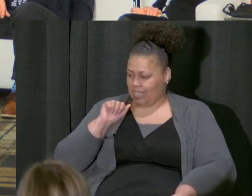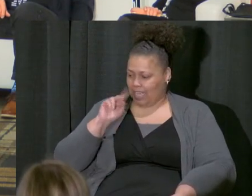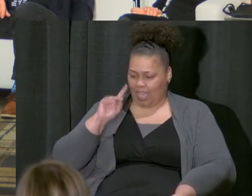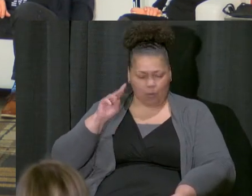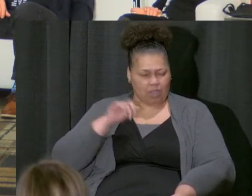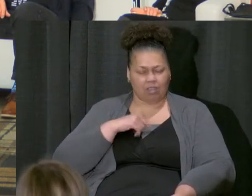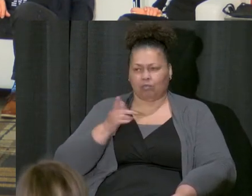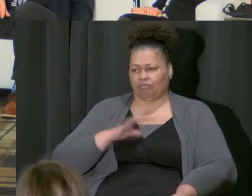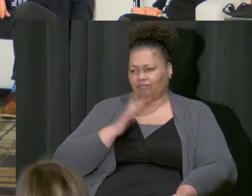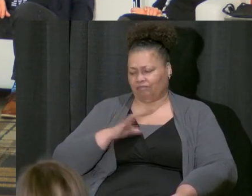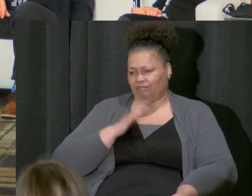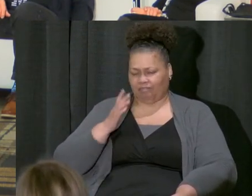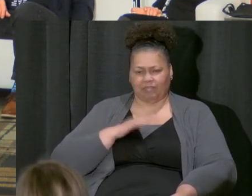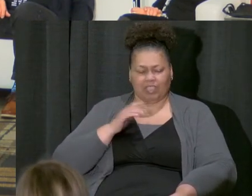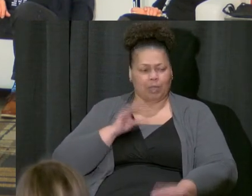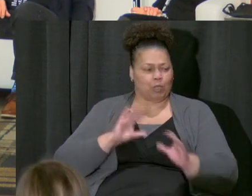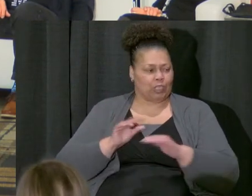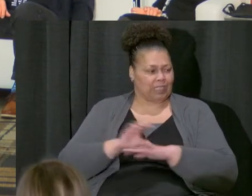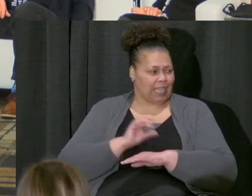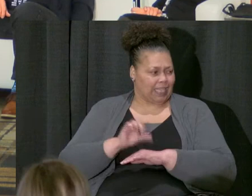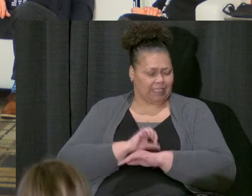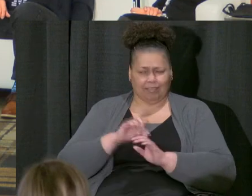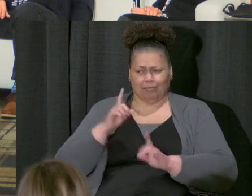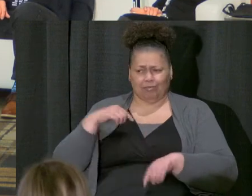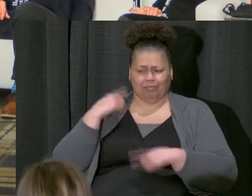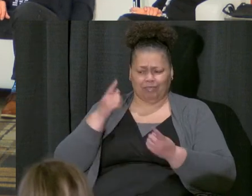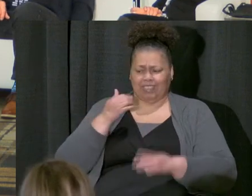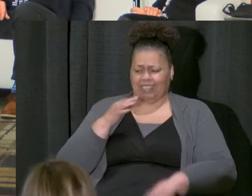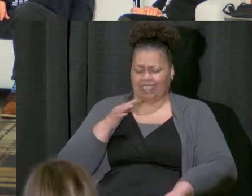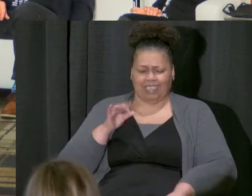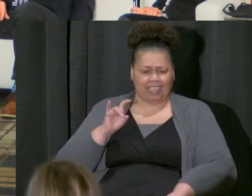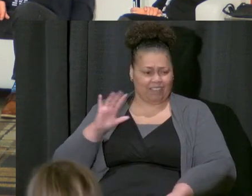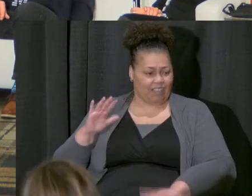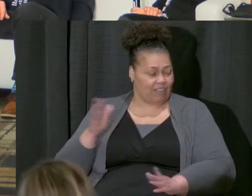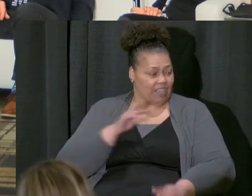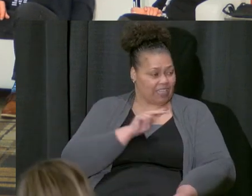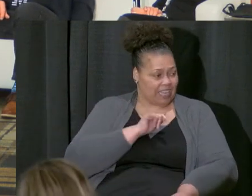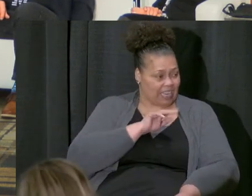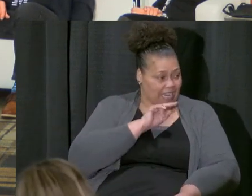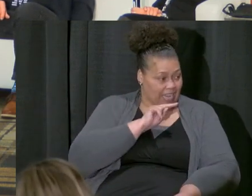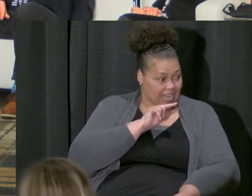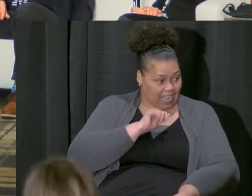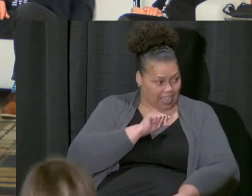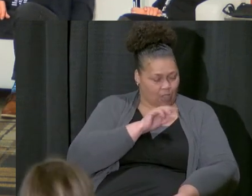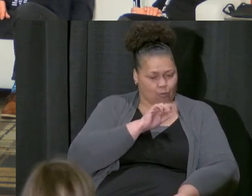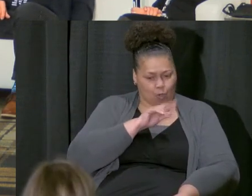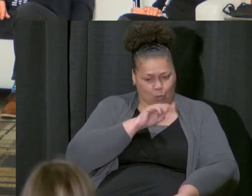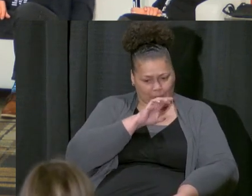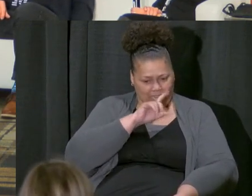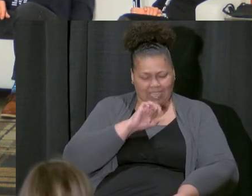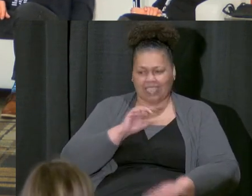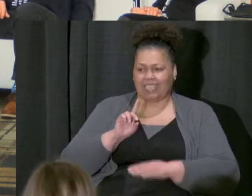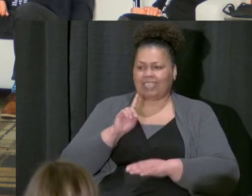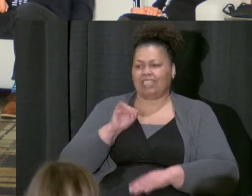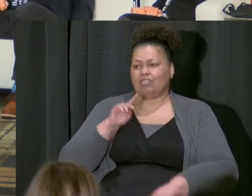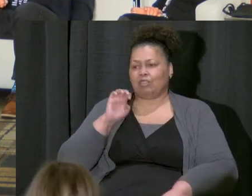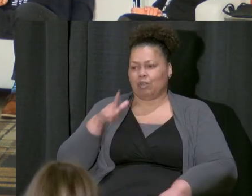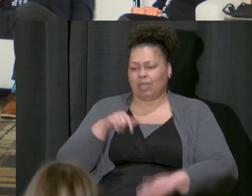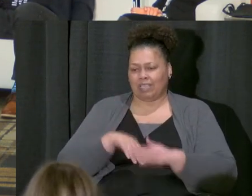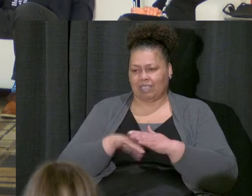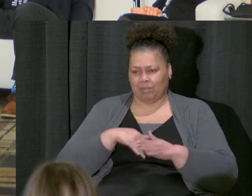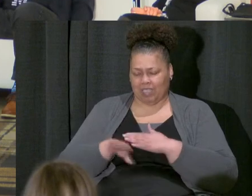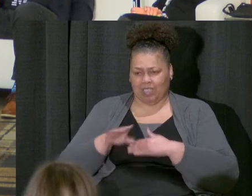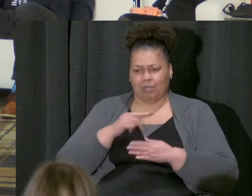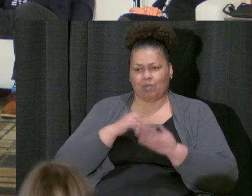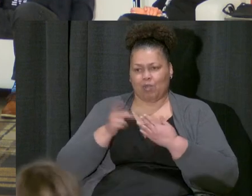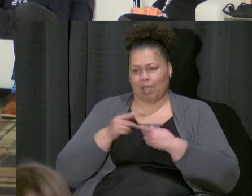a distinguished career back to 1985, and Nino Roby, who is digital accessibility program manager, SME for Red Hat